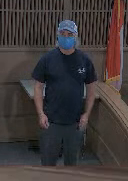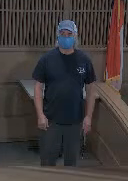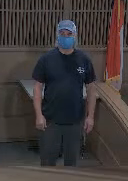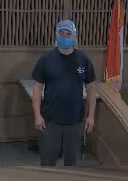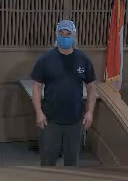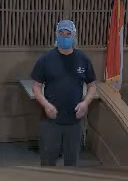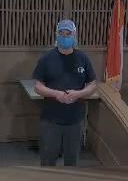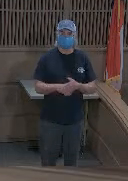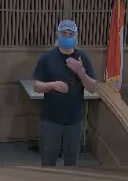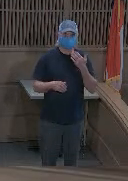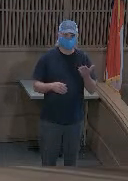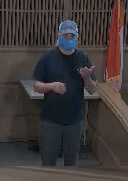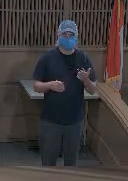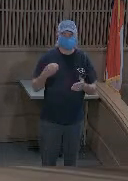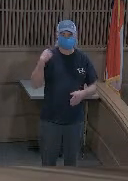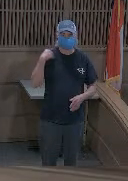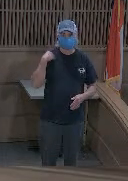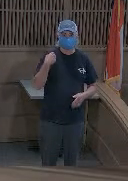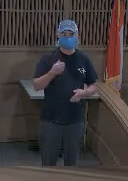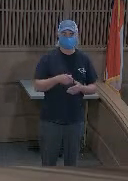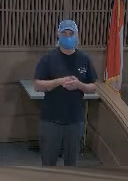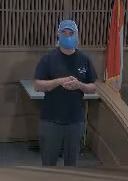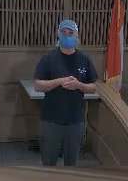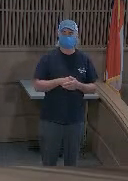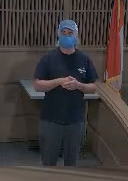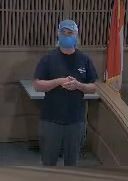Thank you, Chief. Mayor Doro.